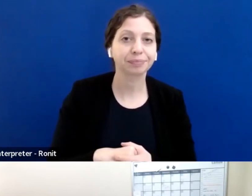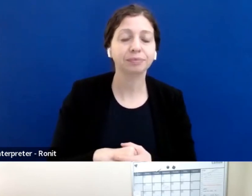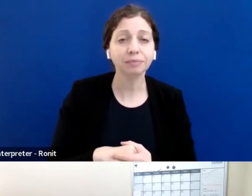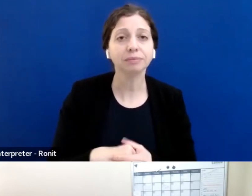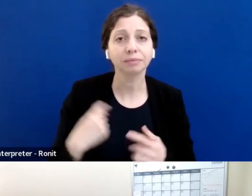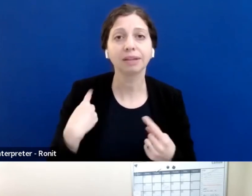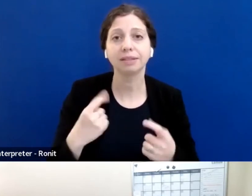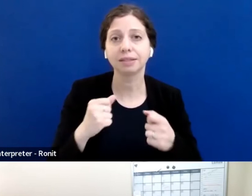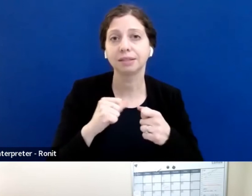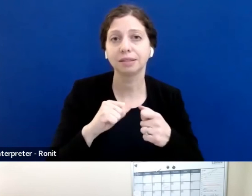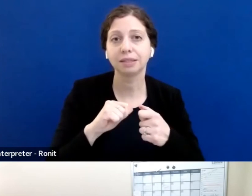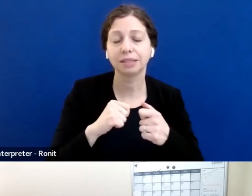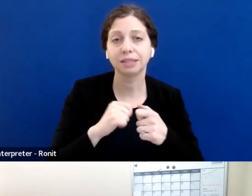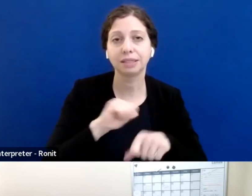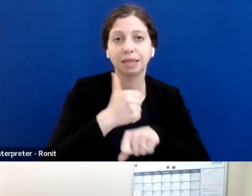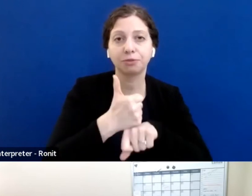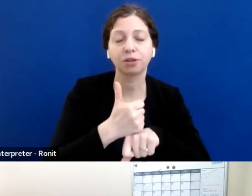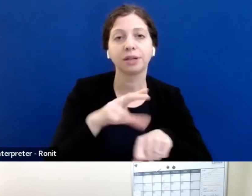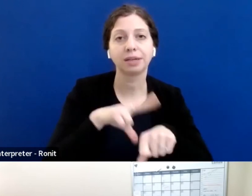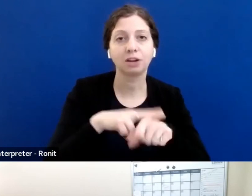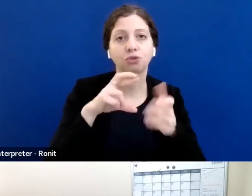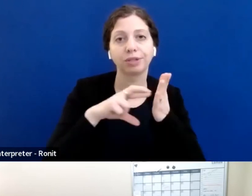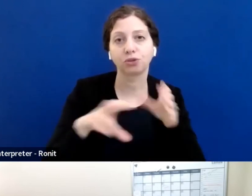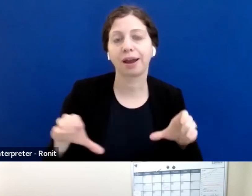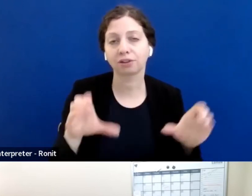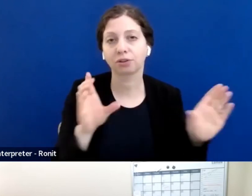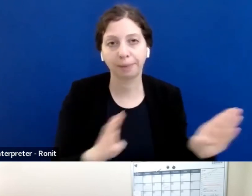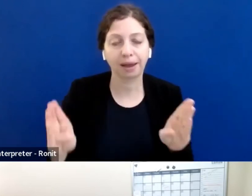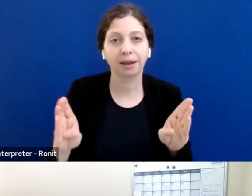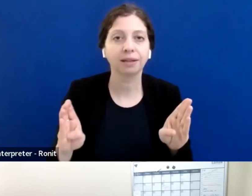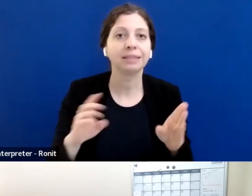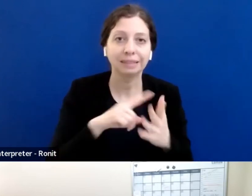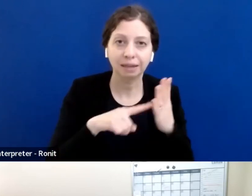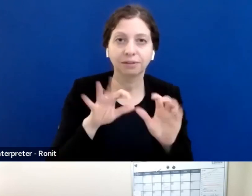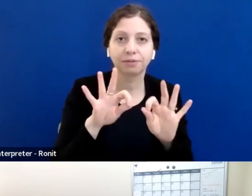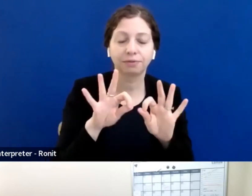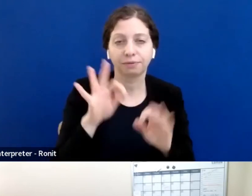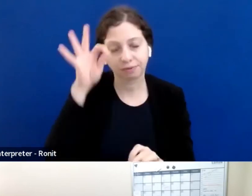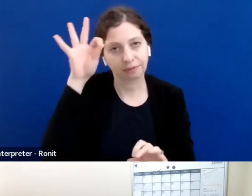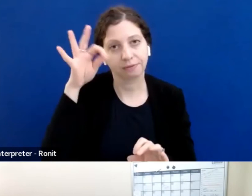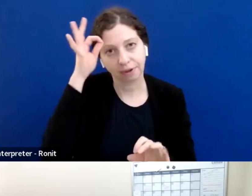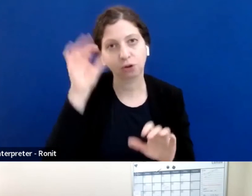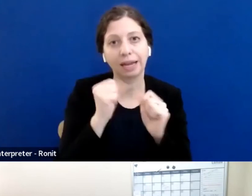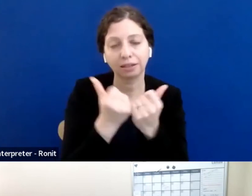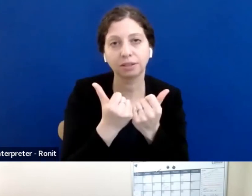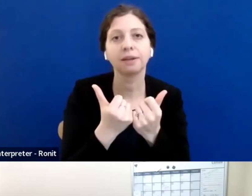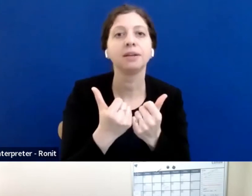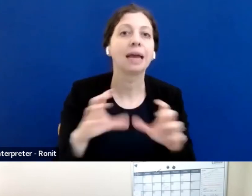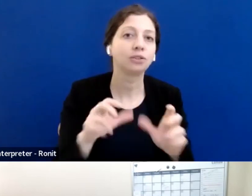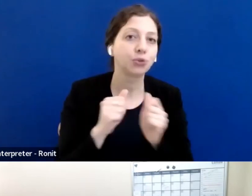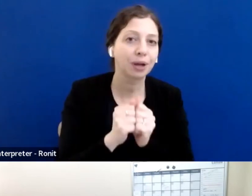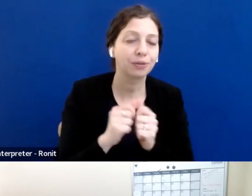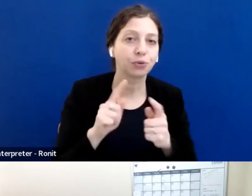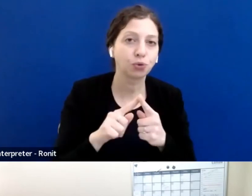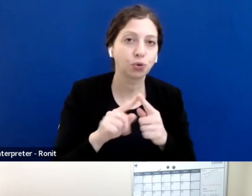the inception of the National Research Action Plan, these federal agencies have actually worked together to collaborate and